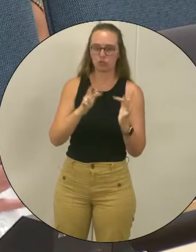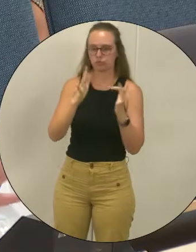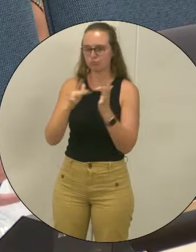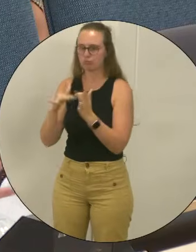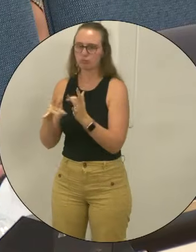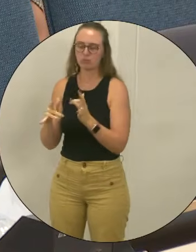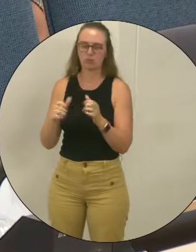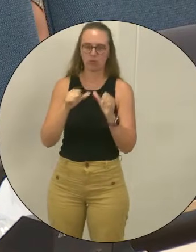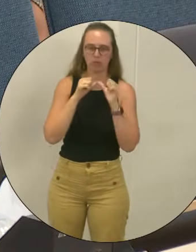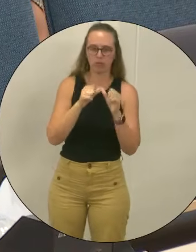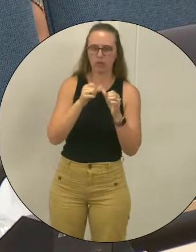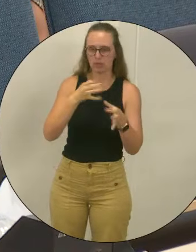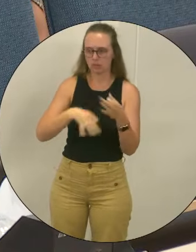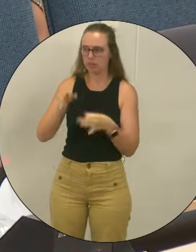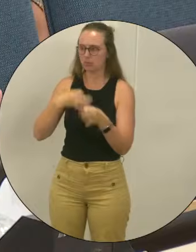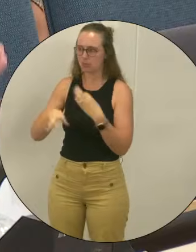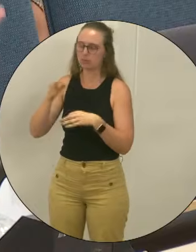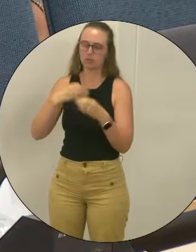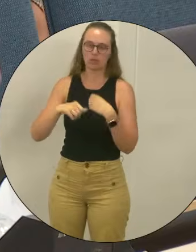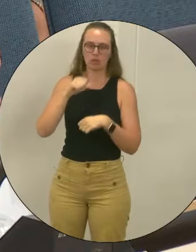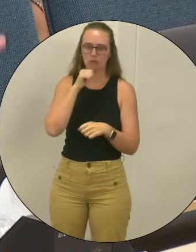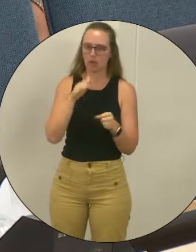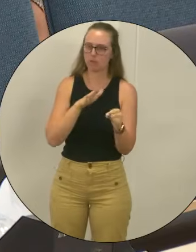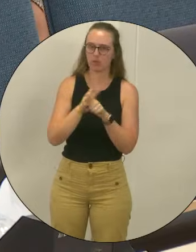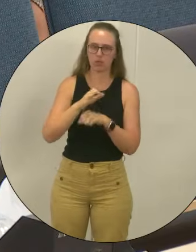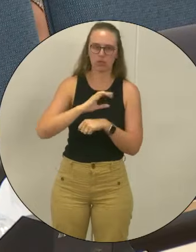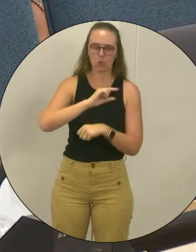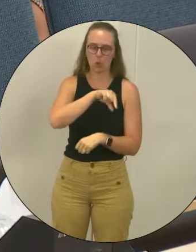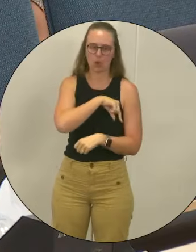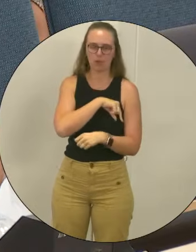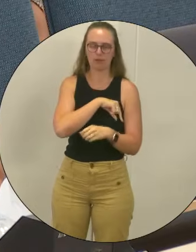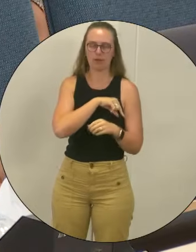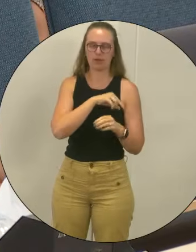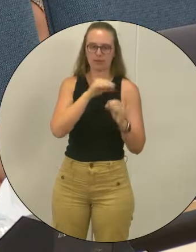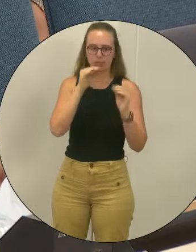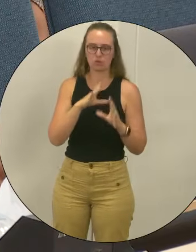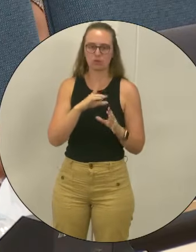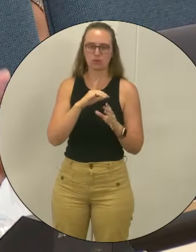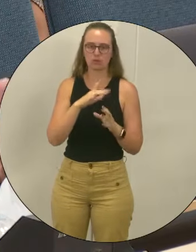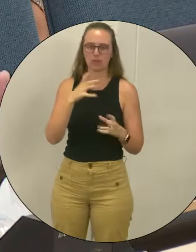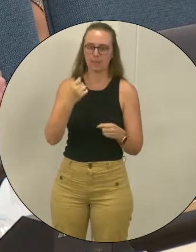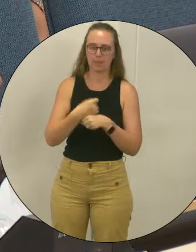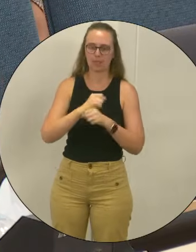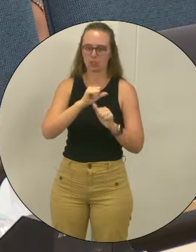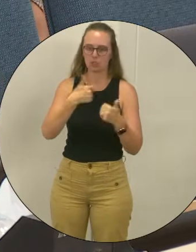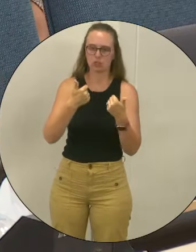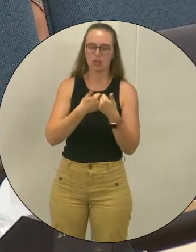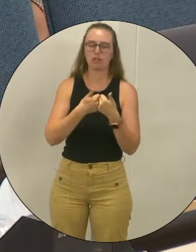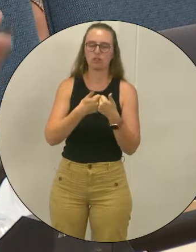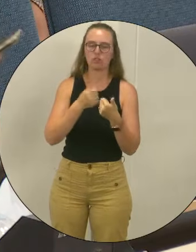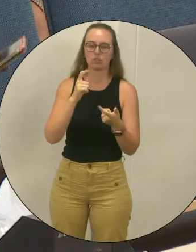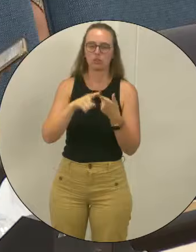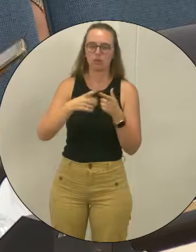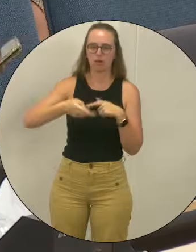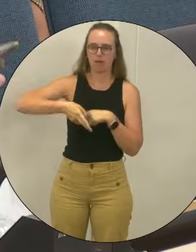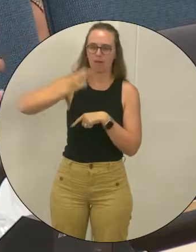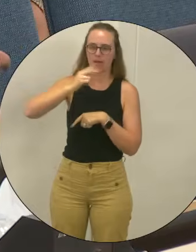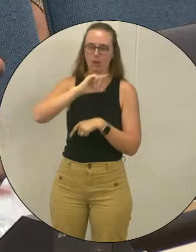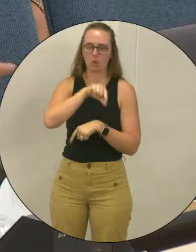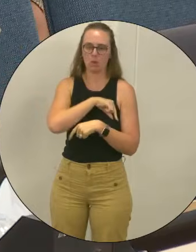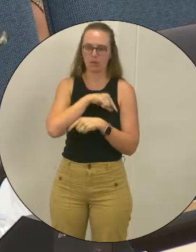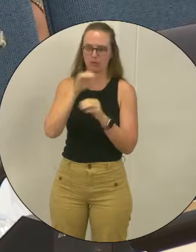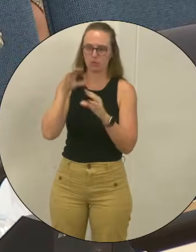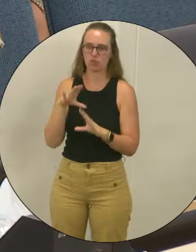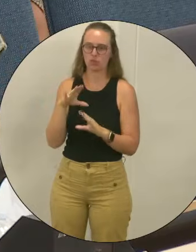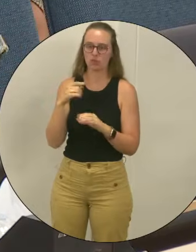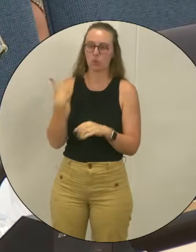on substitutes in place of fully qualified certified teachers is composing challenges to high quality